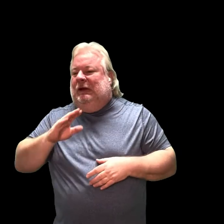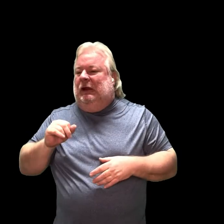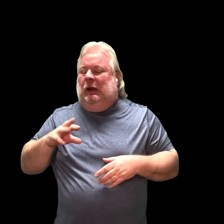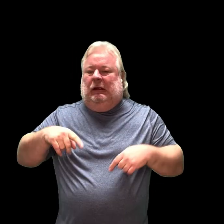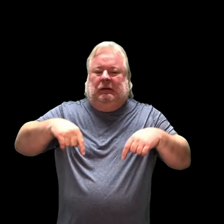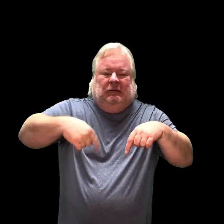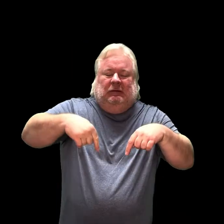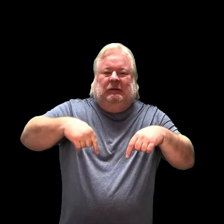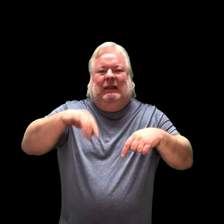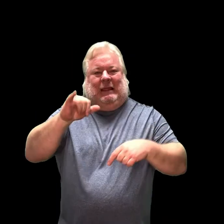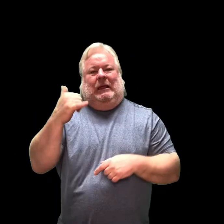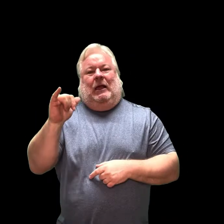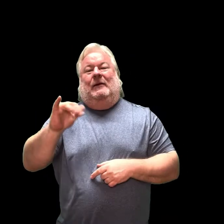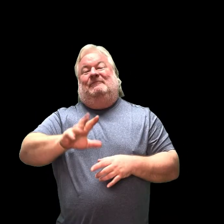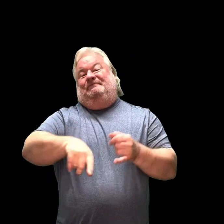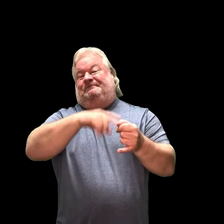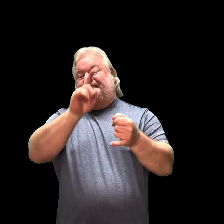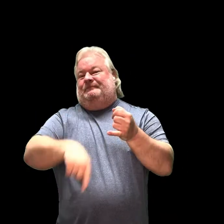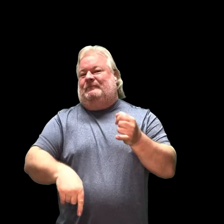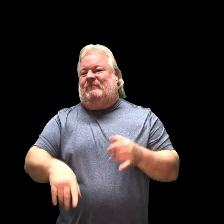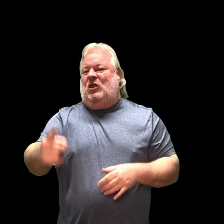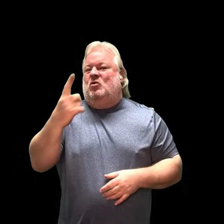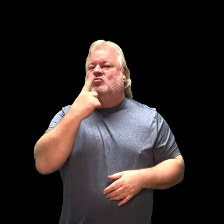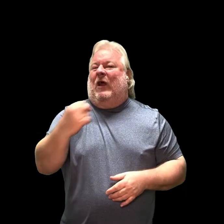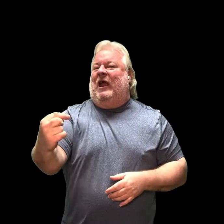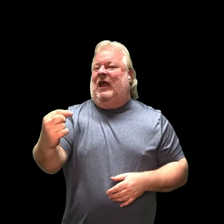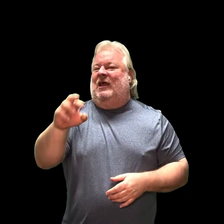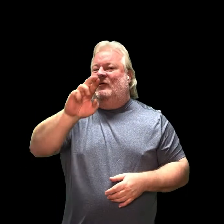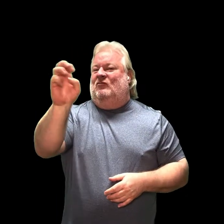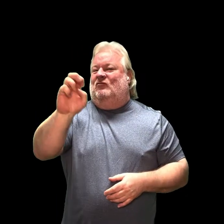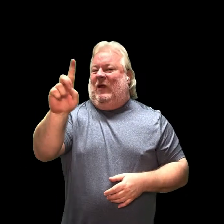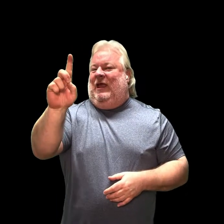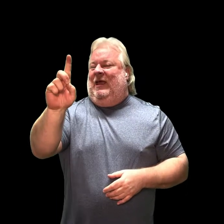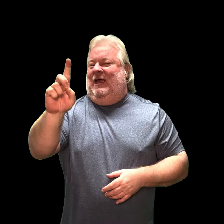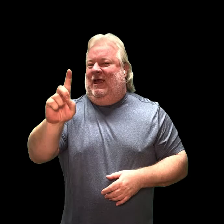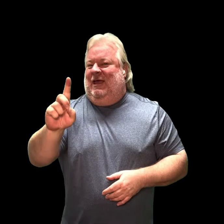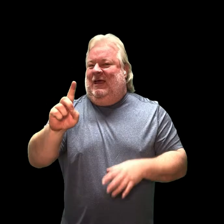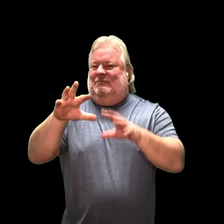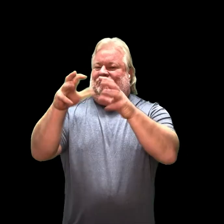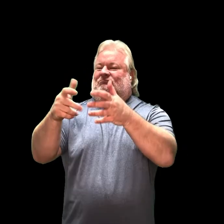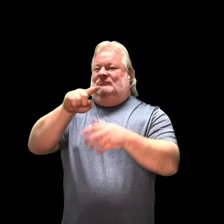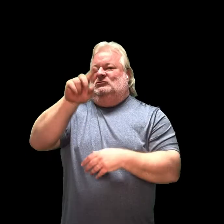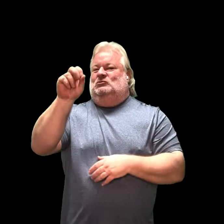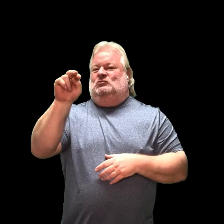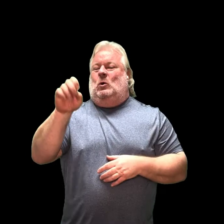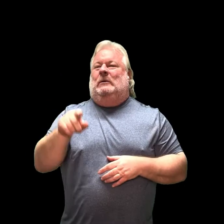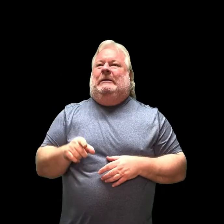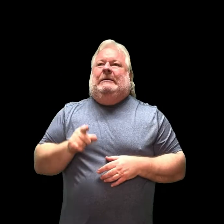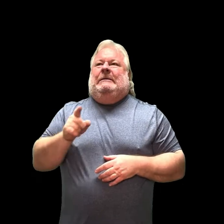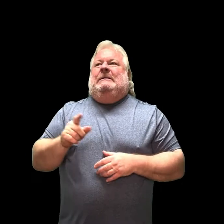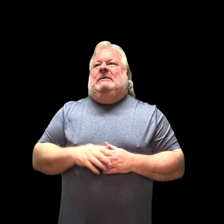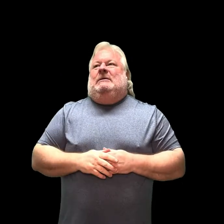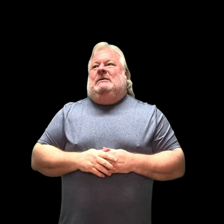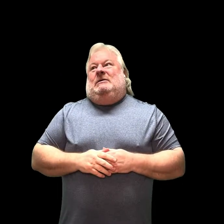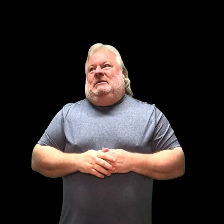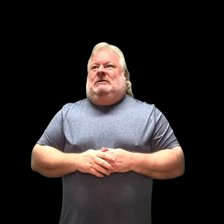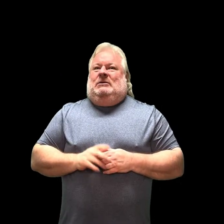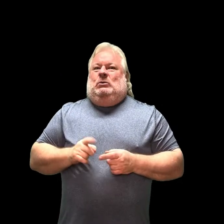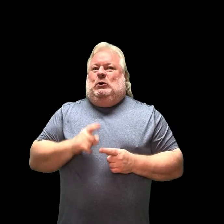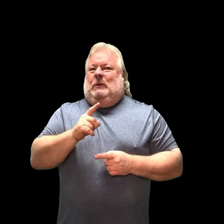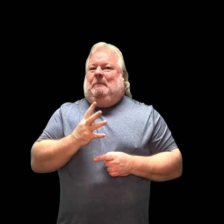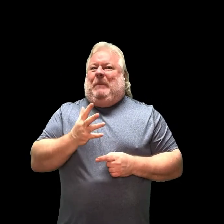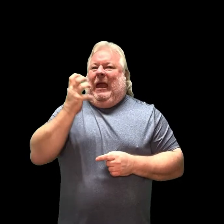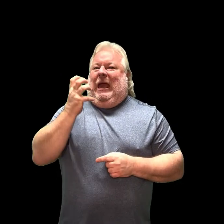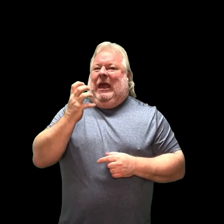That's the yellow zone. And then the last one is the red zone. And the red zone is more like when you